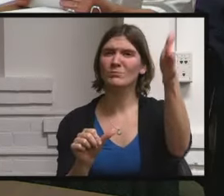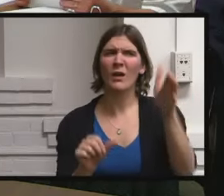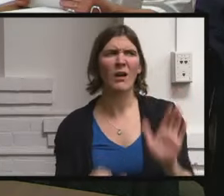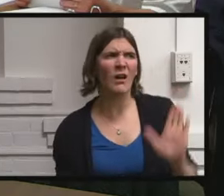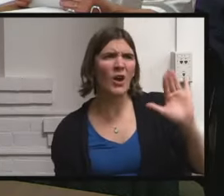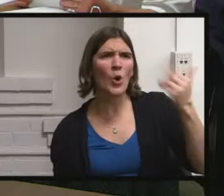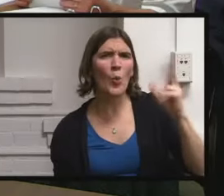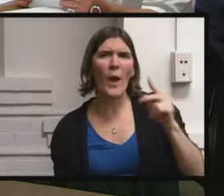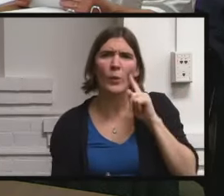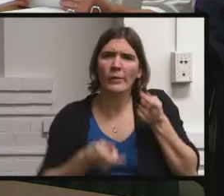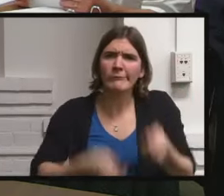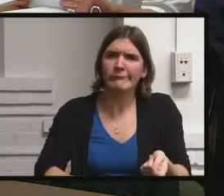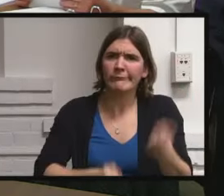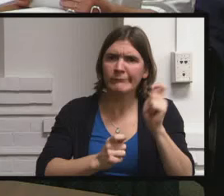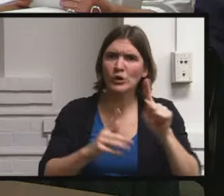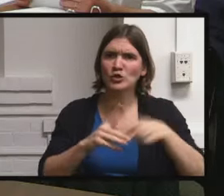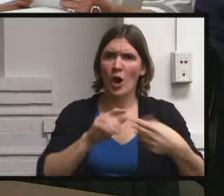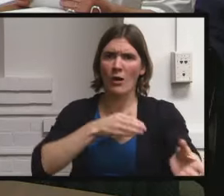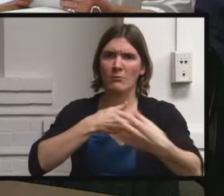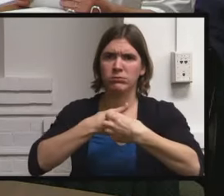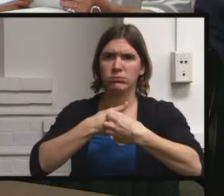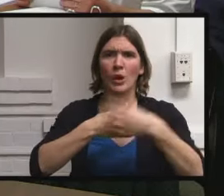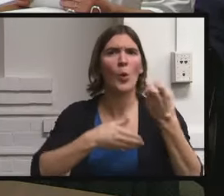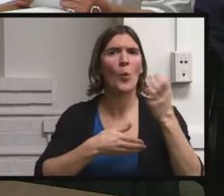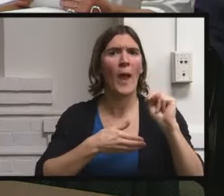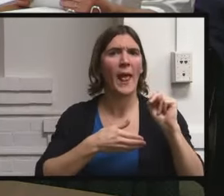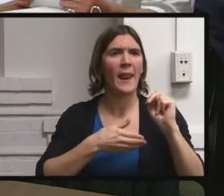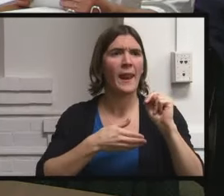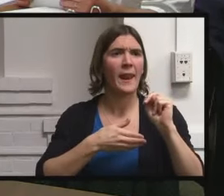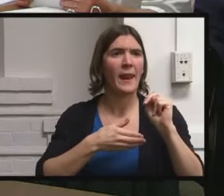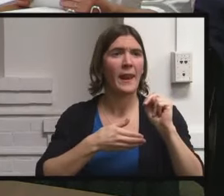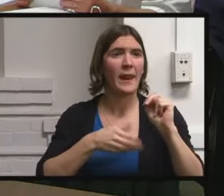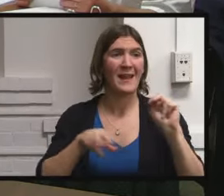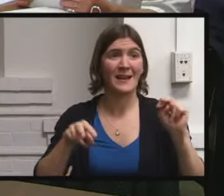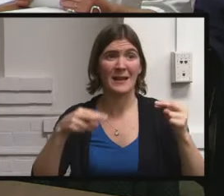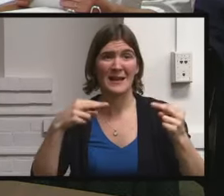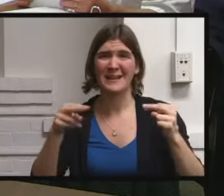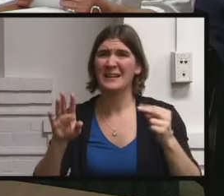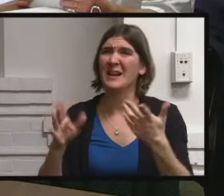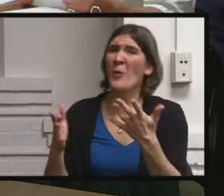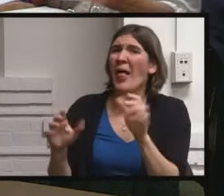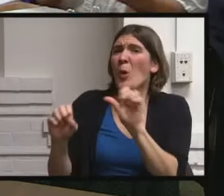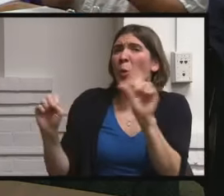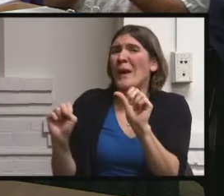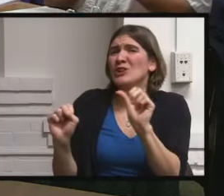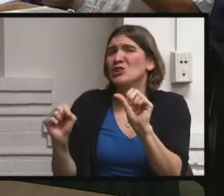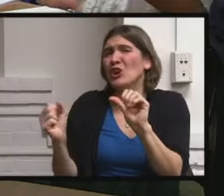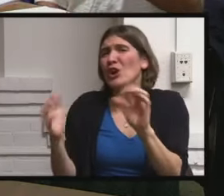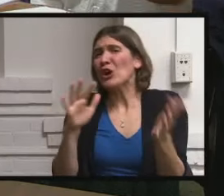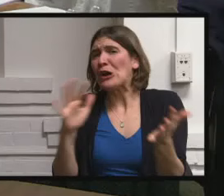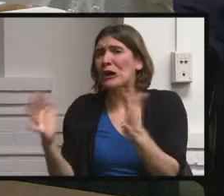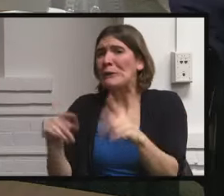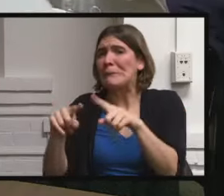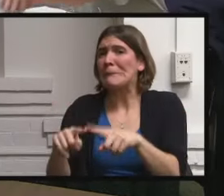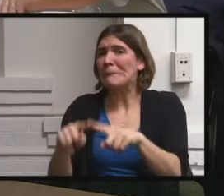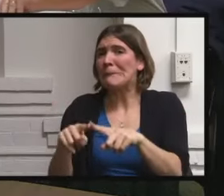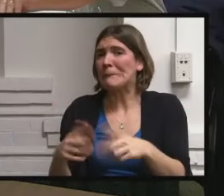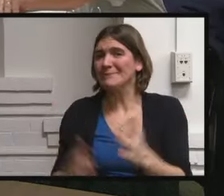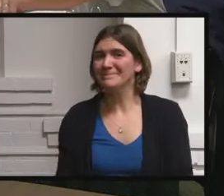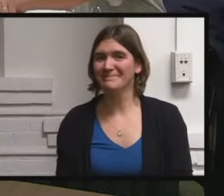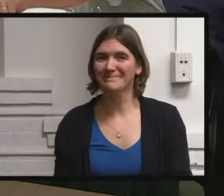does the groundbreaking start? Anybody know? Mm-hmm. conditions.